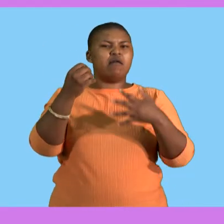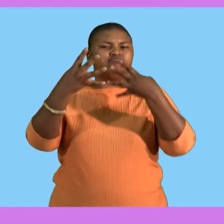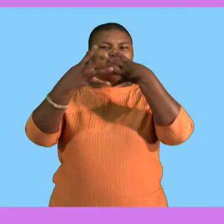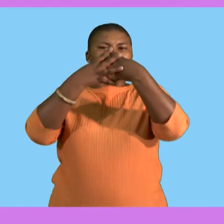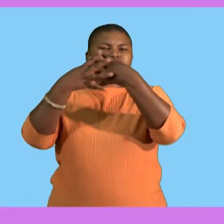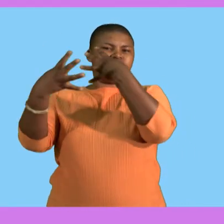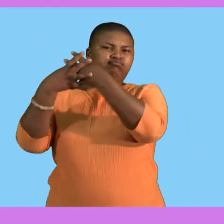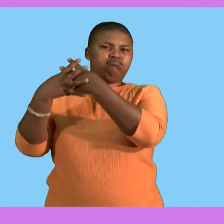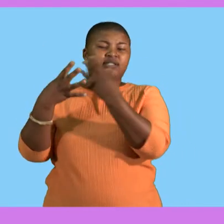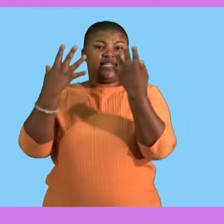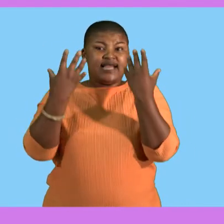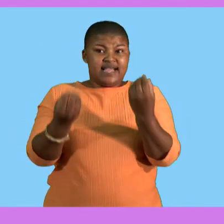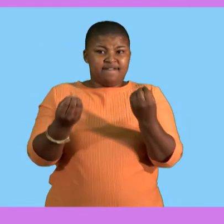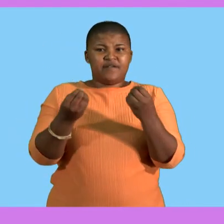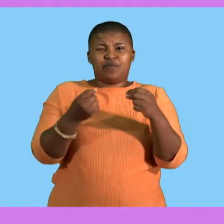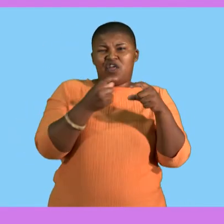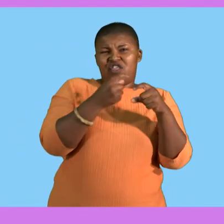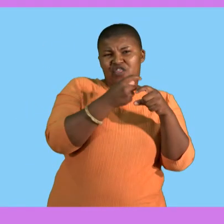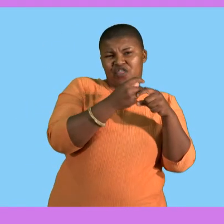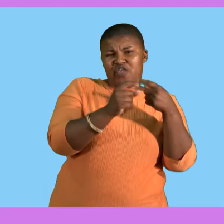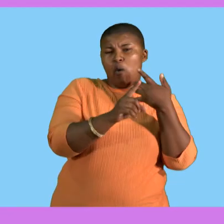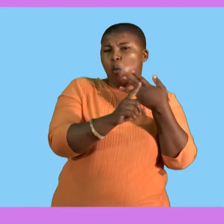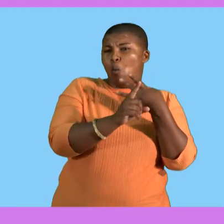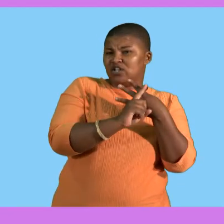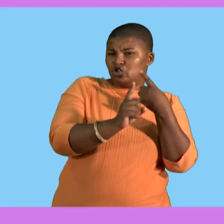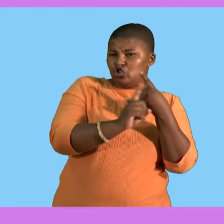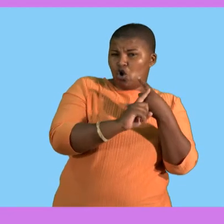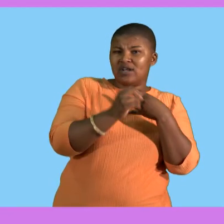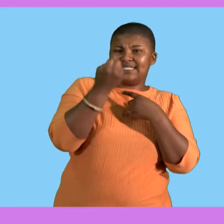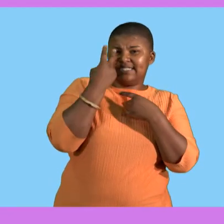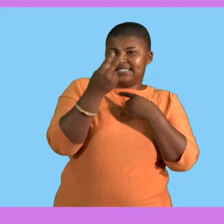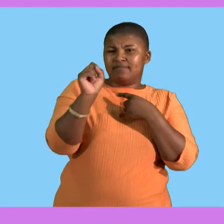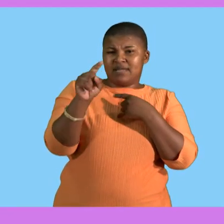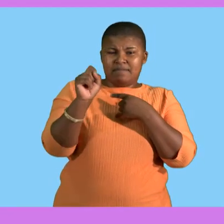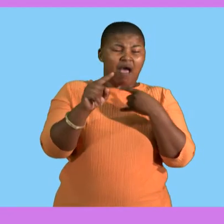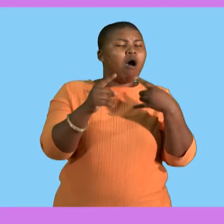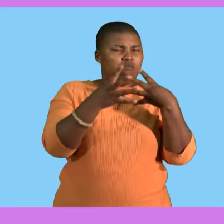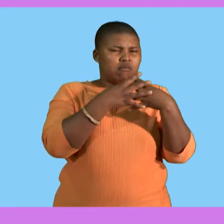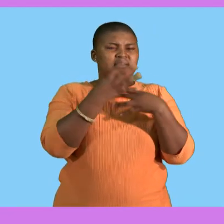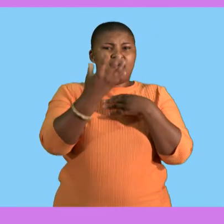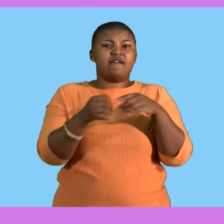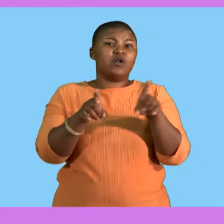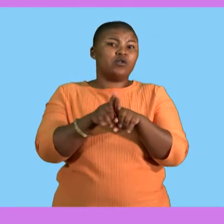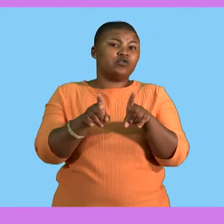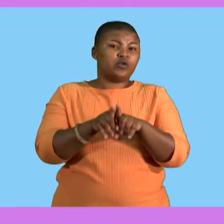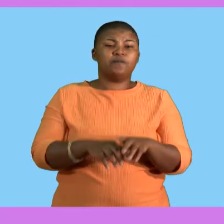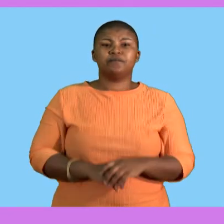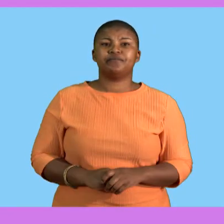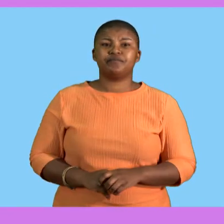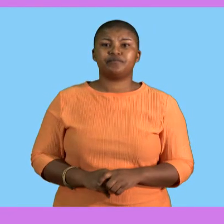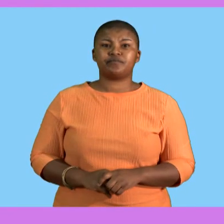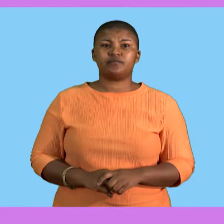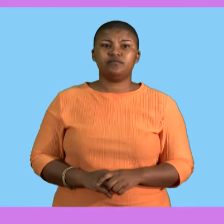bars, and then a smaller window also with some burglar bars. Now, if we